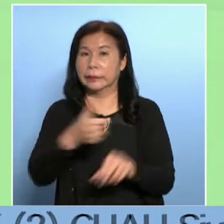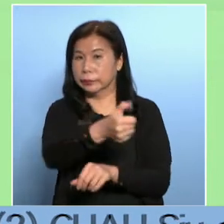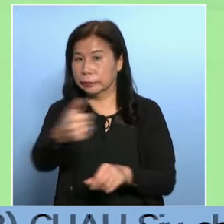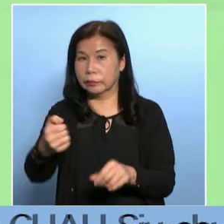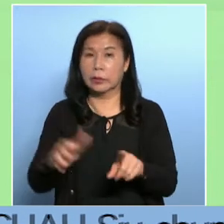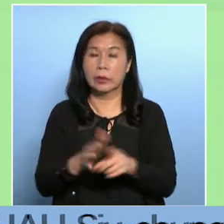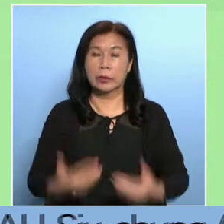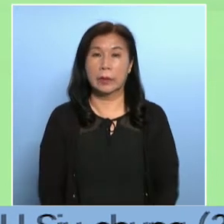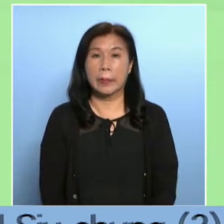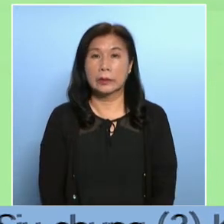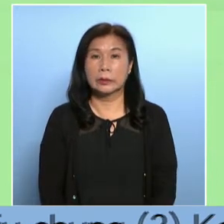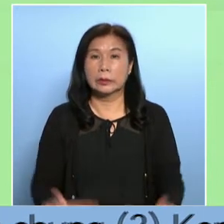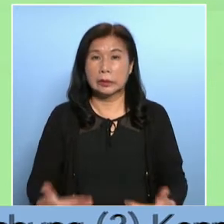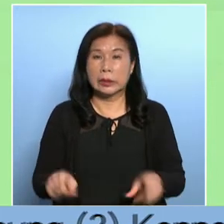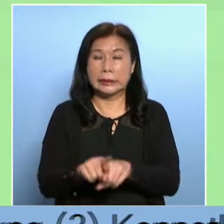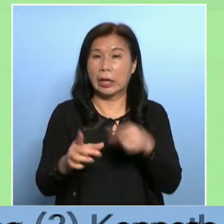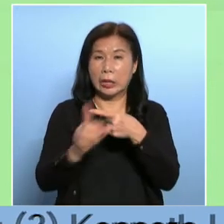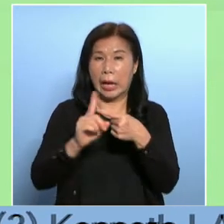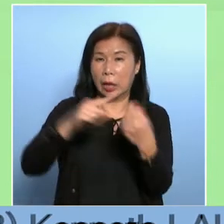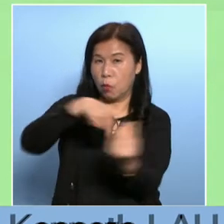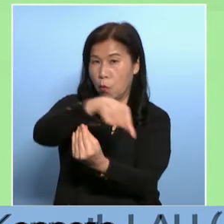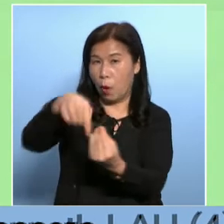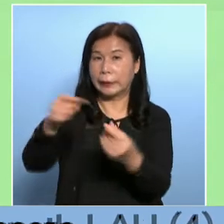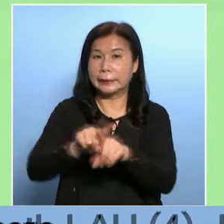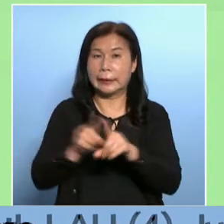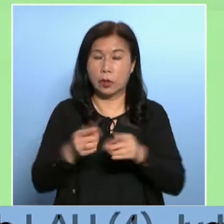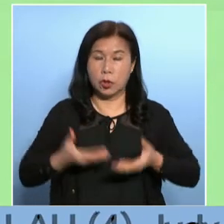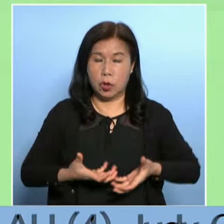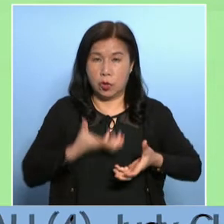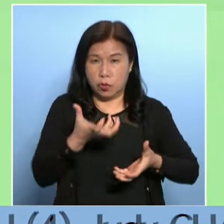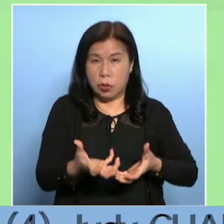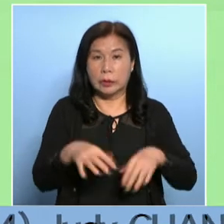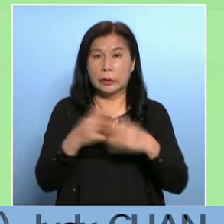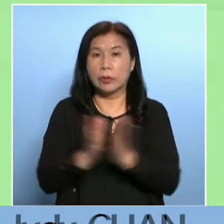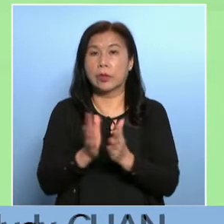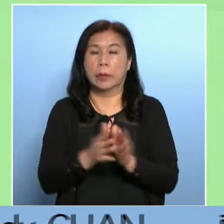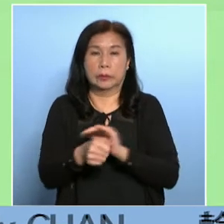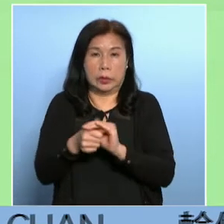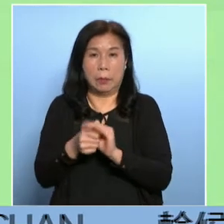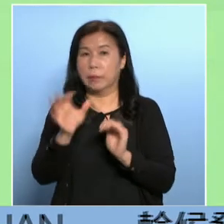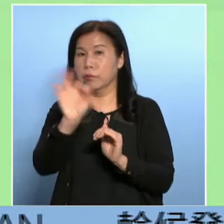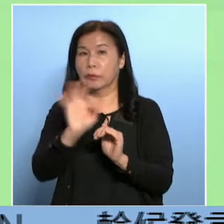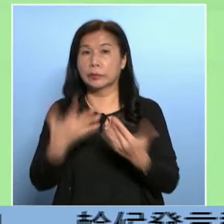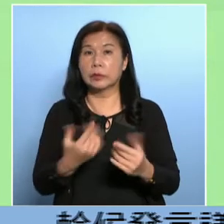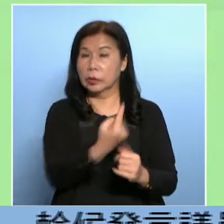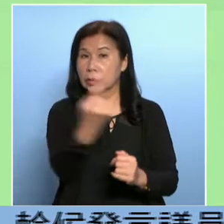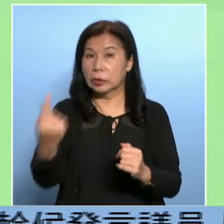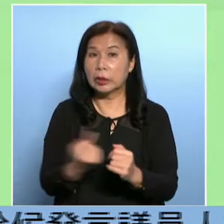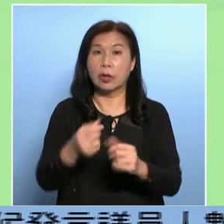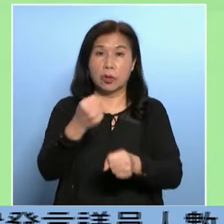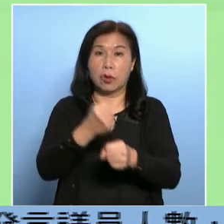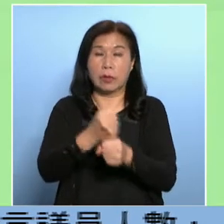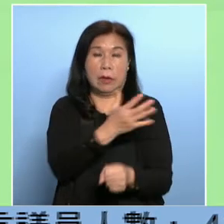a great thank you to all frontline workers who have stood firm to fight